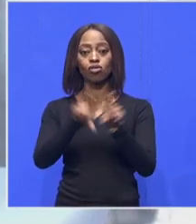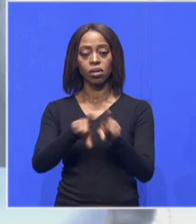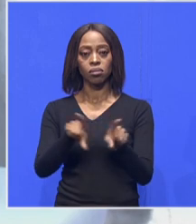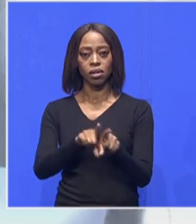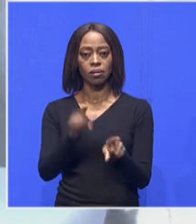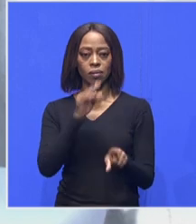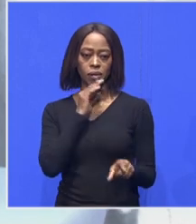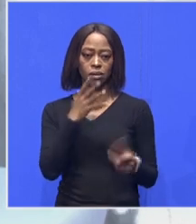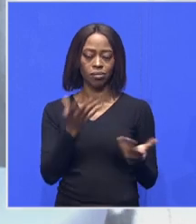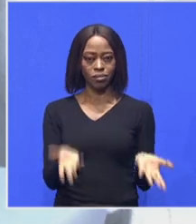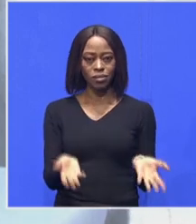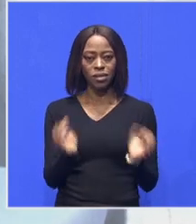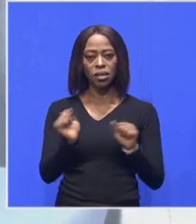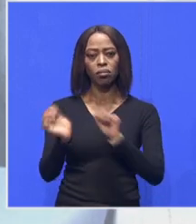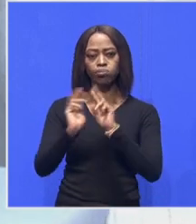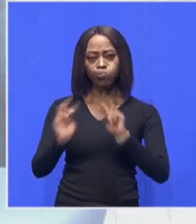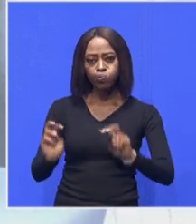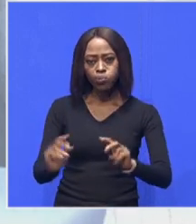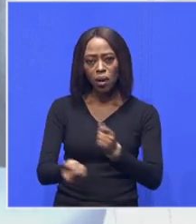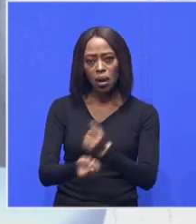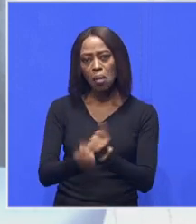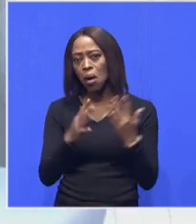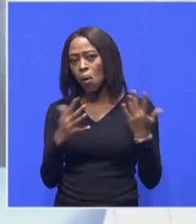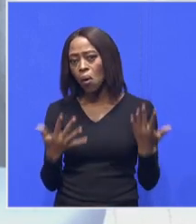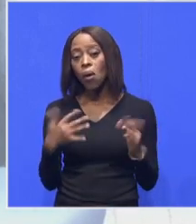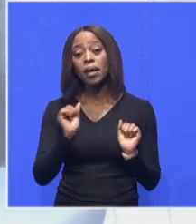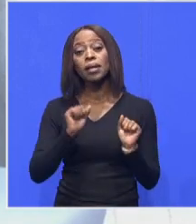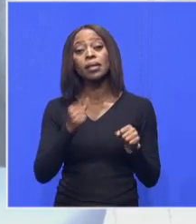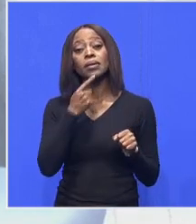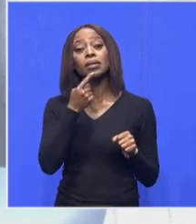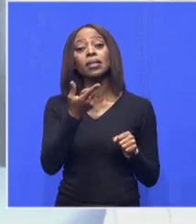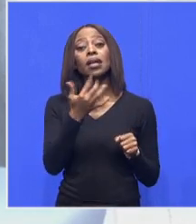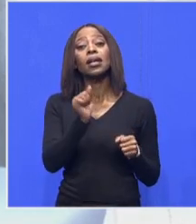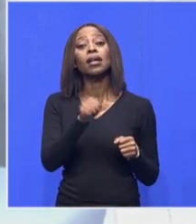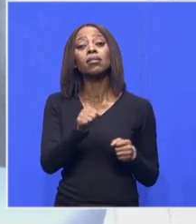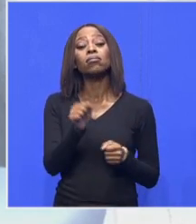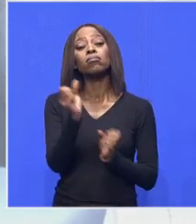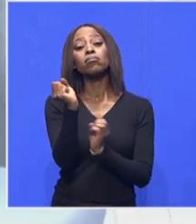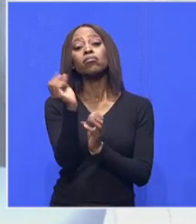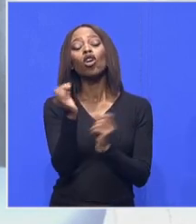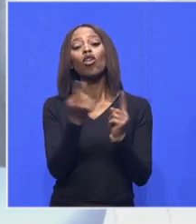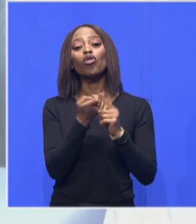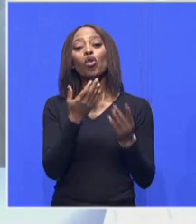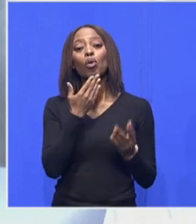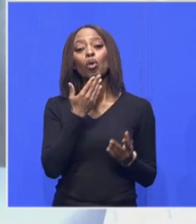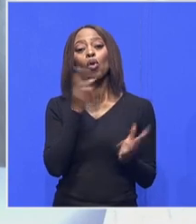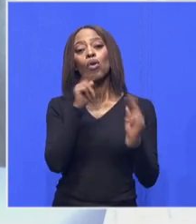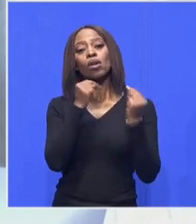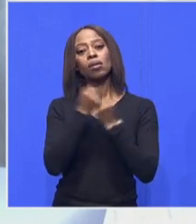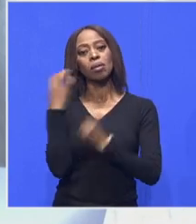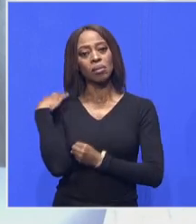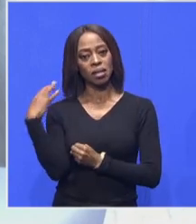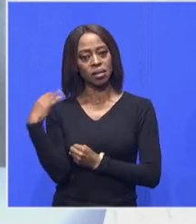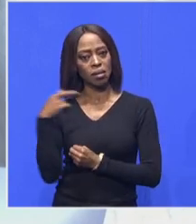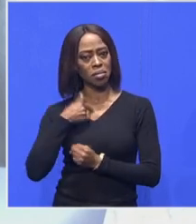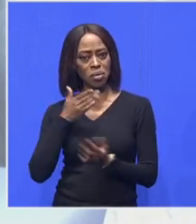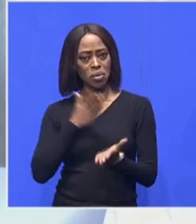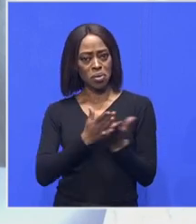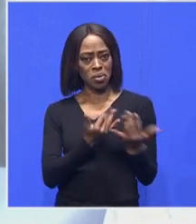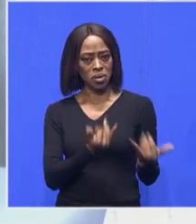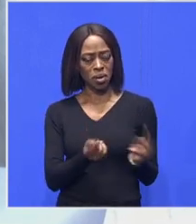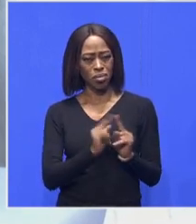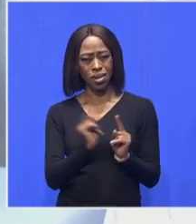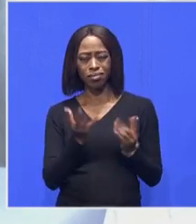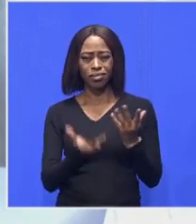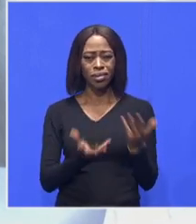how are the investigations underway? You said you speak, you're getting a briefing from the national minister. I don't know if you said today, but at some point,